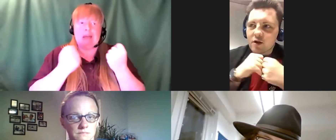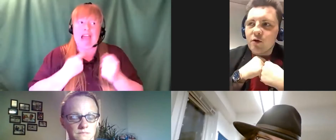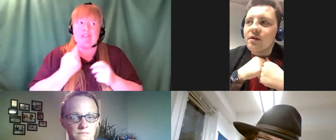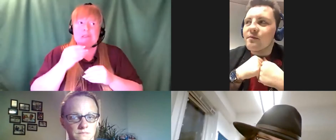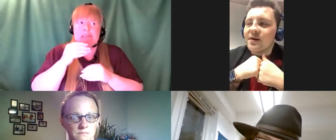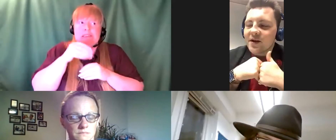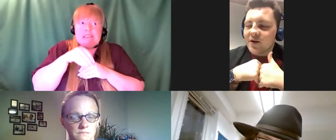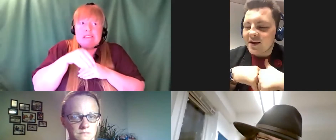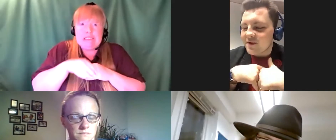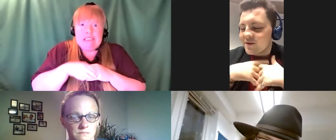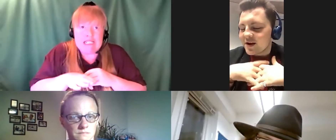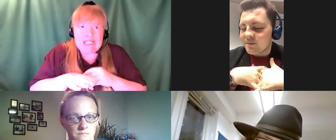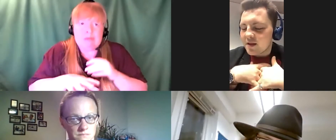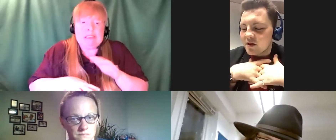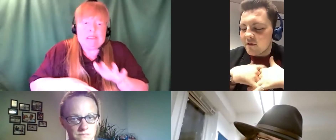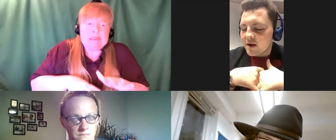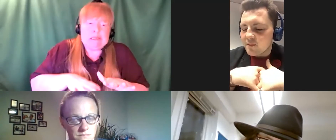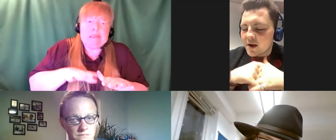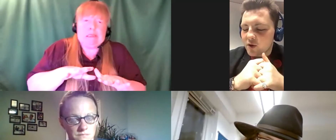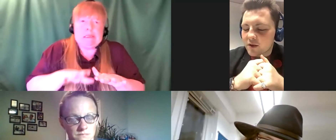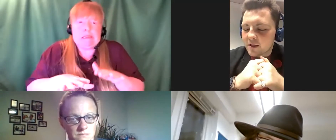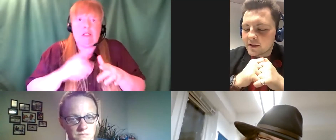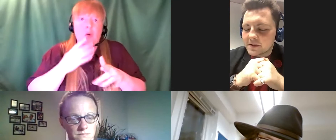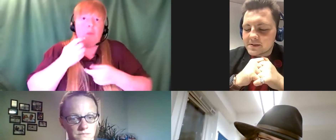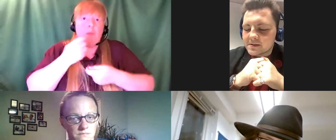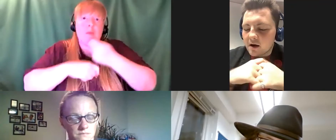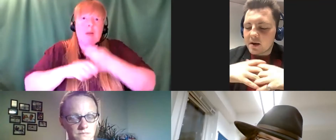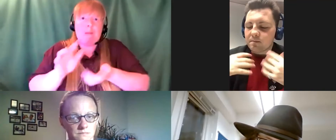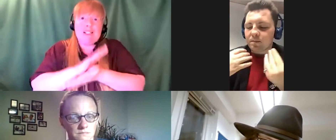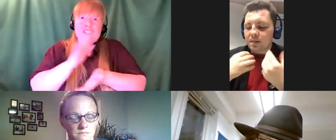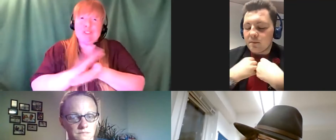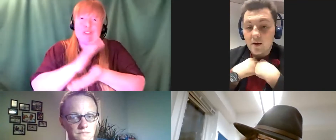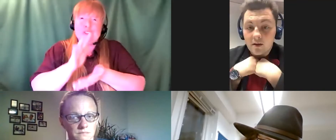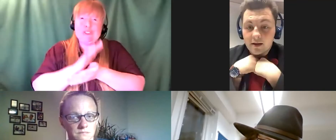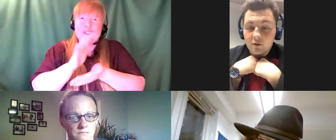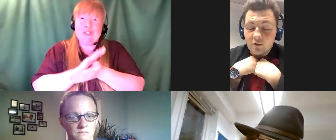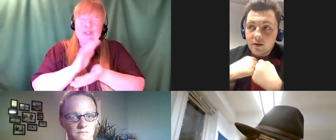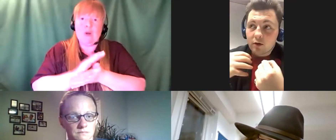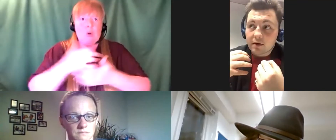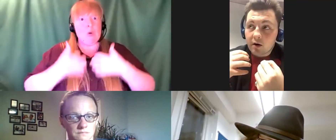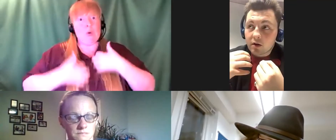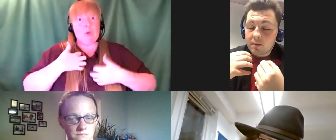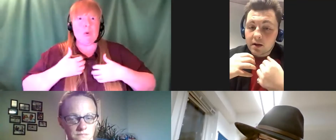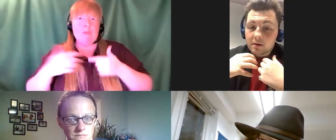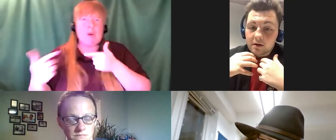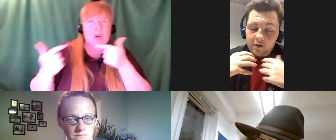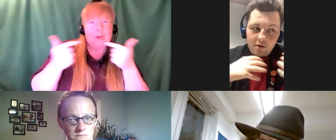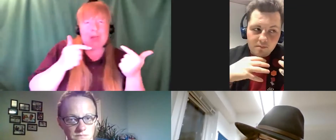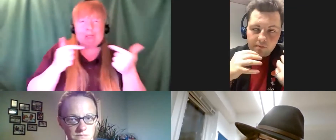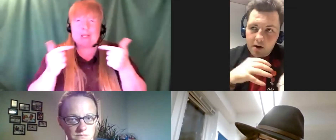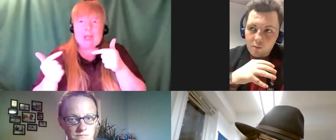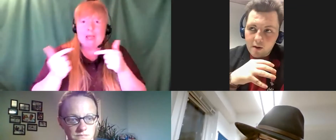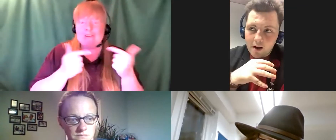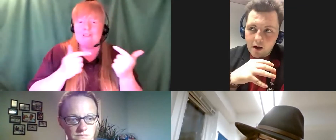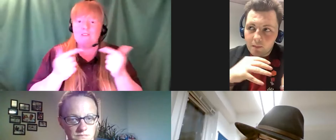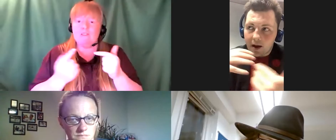I enjoy something, then I get very, very competitive. But it's just like, I mean, personally now during lockdown, I mean, because